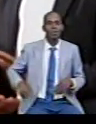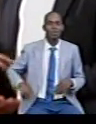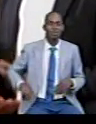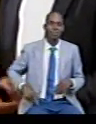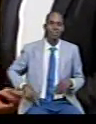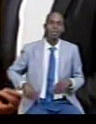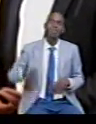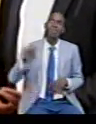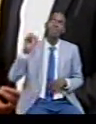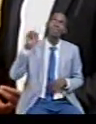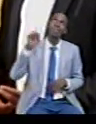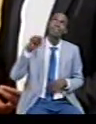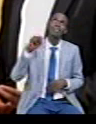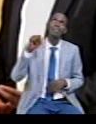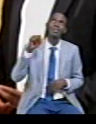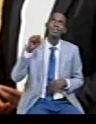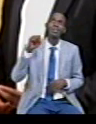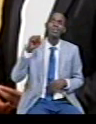Lord,